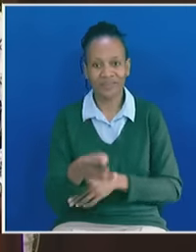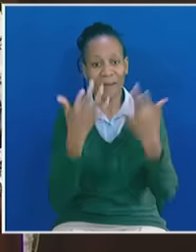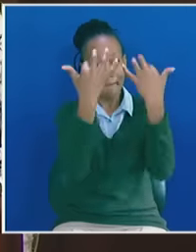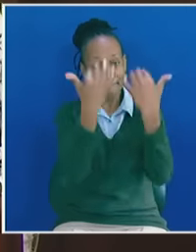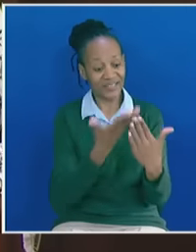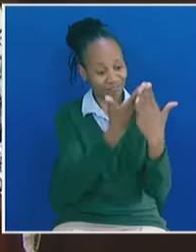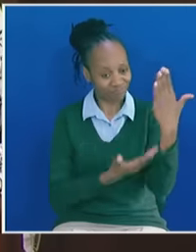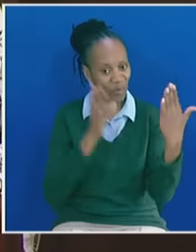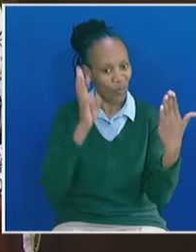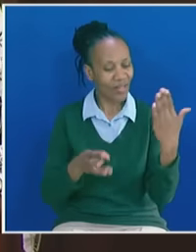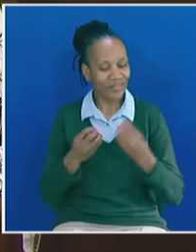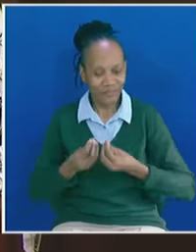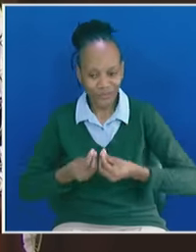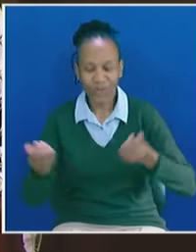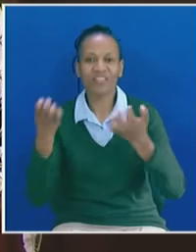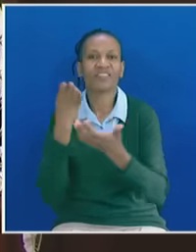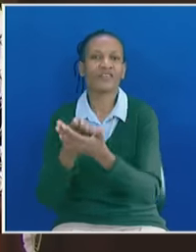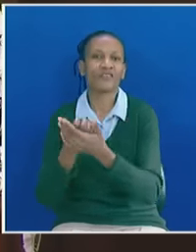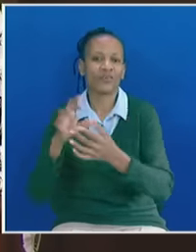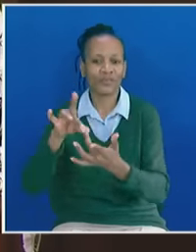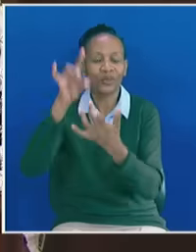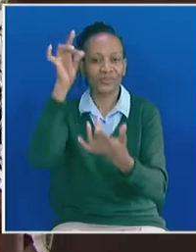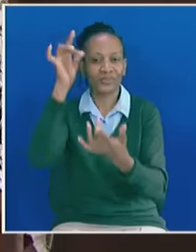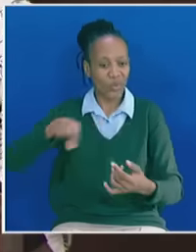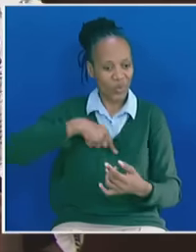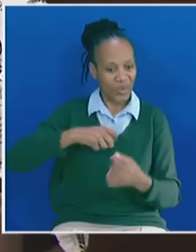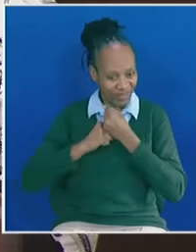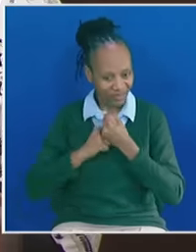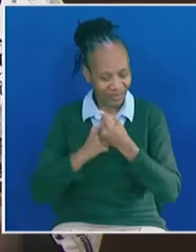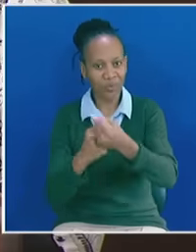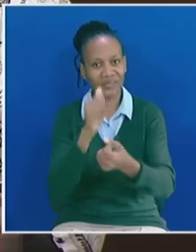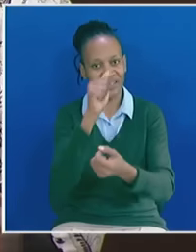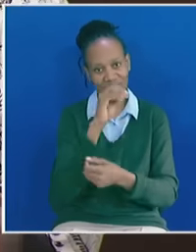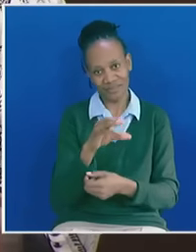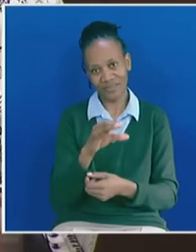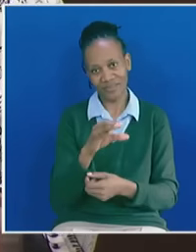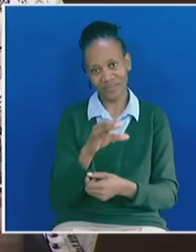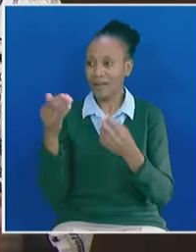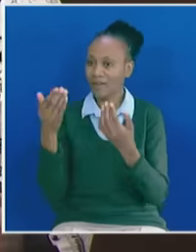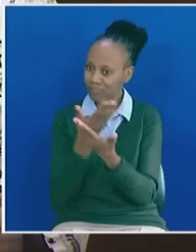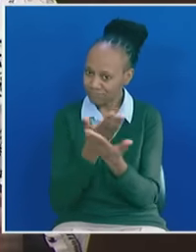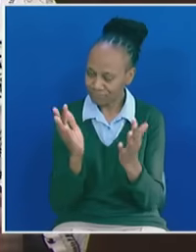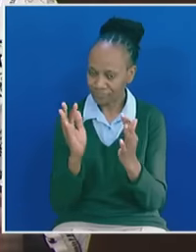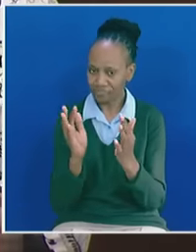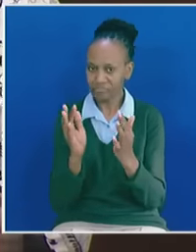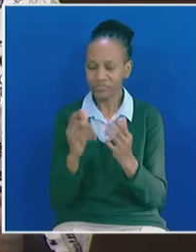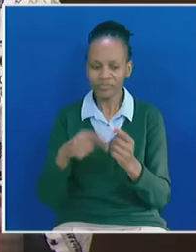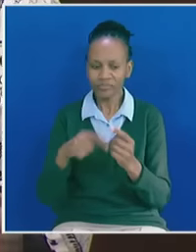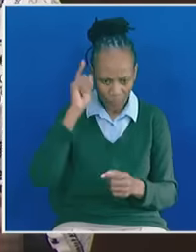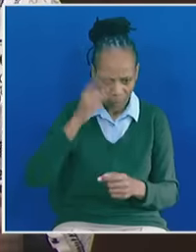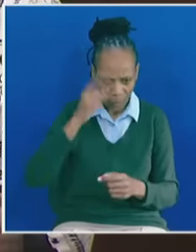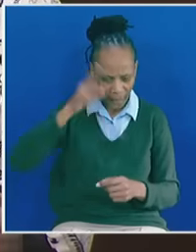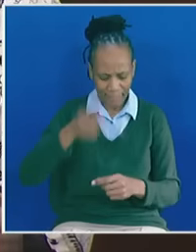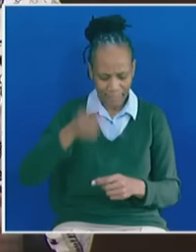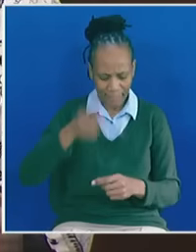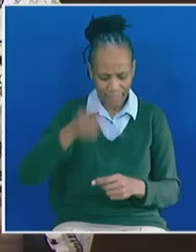economic choices that we support as the ANC, Honourable Minister and Honourable Deputy Minister, must do a lot to address